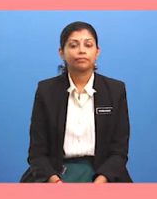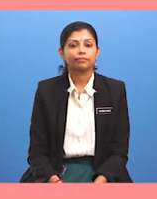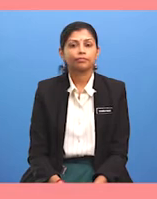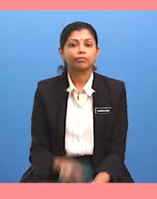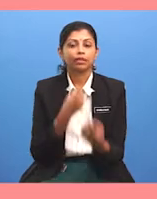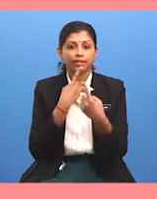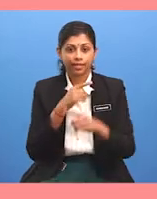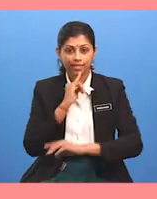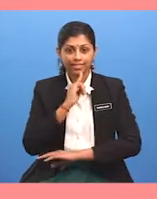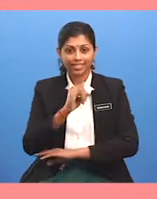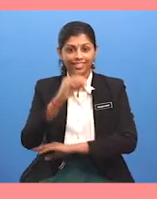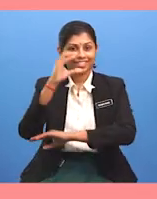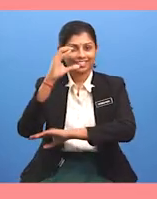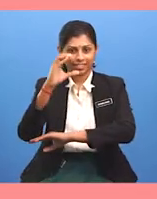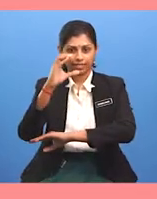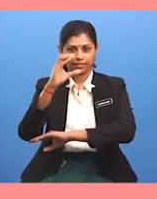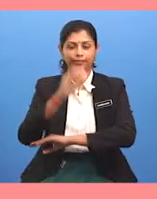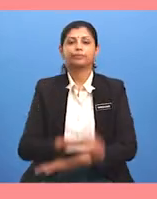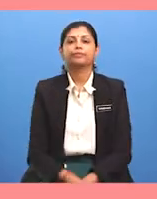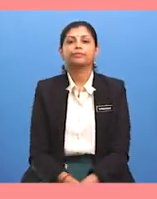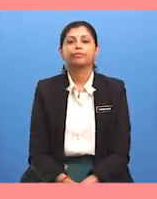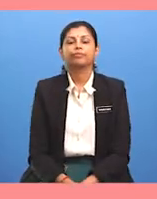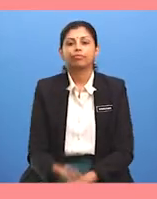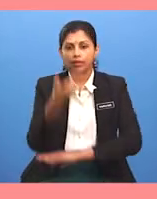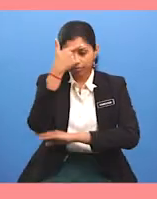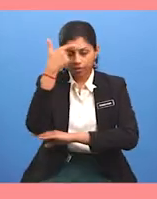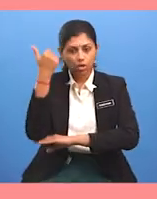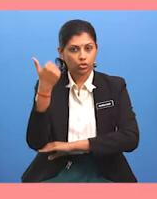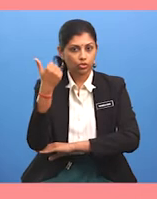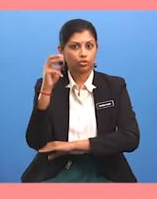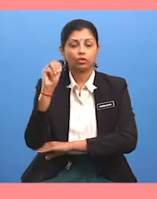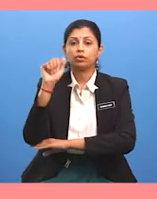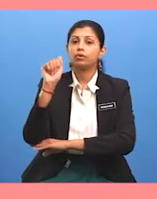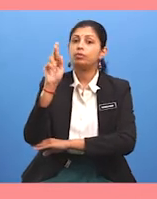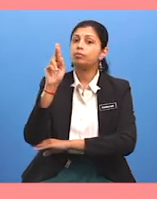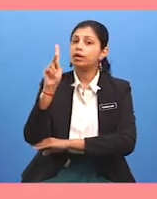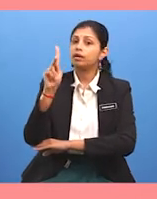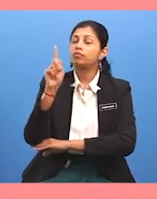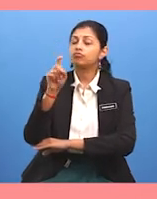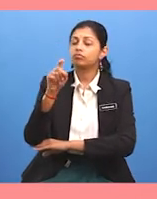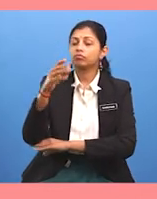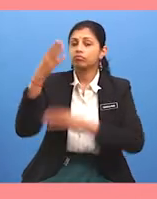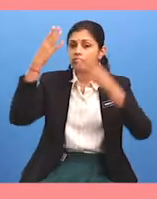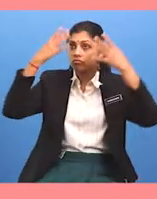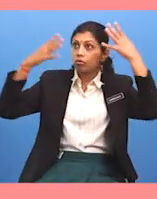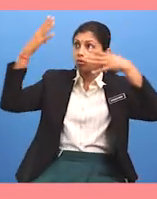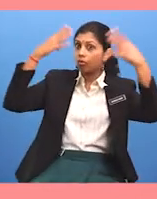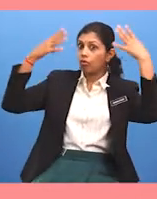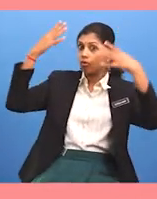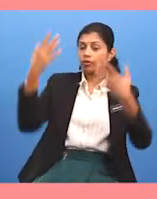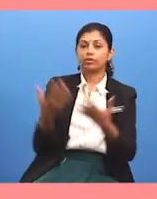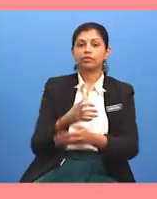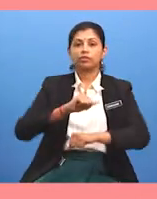Students, the answer is C. This is because Mark was innovative in setting